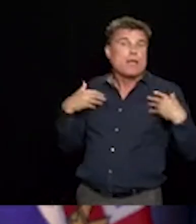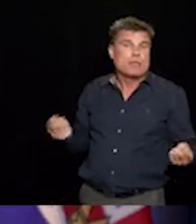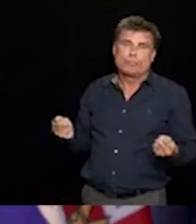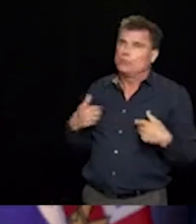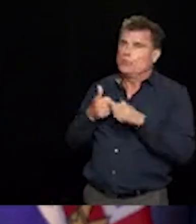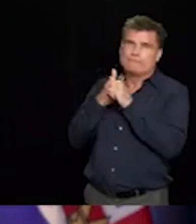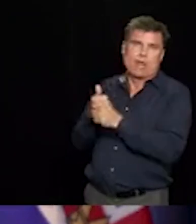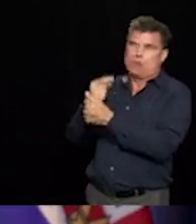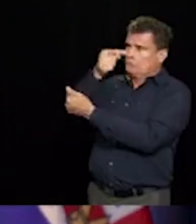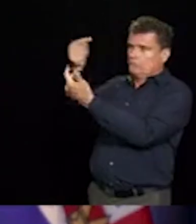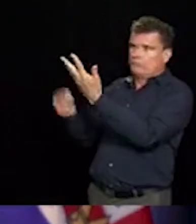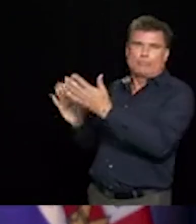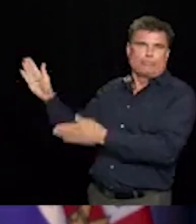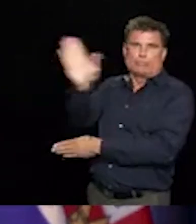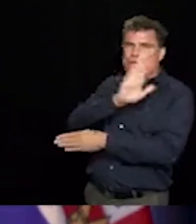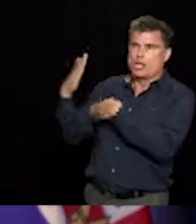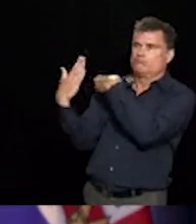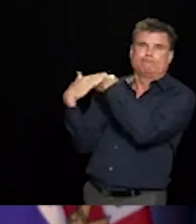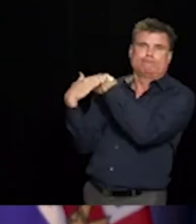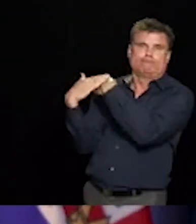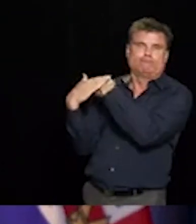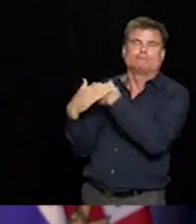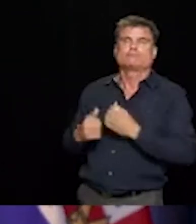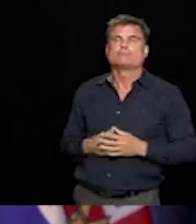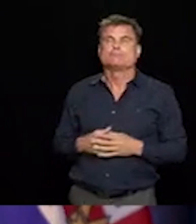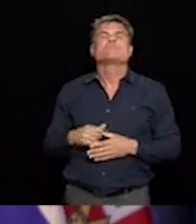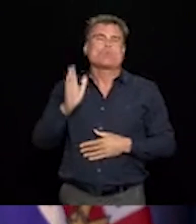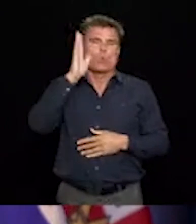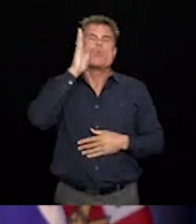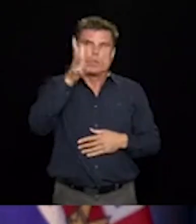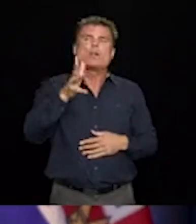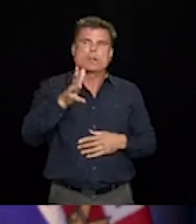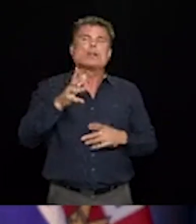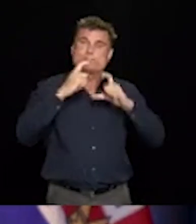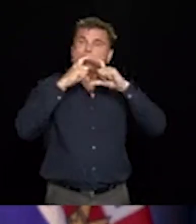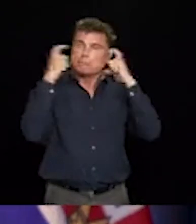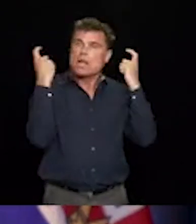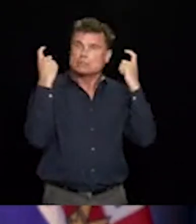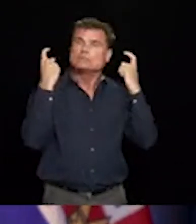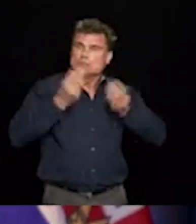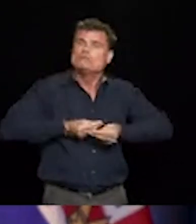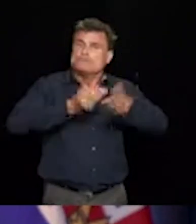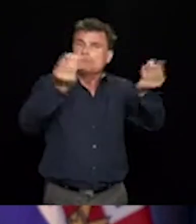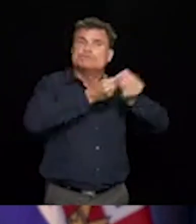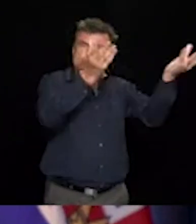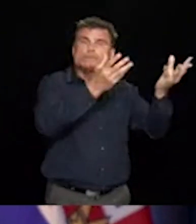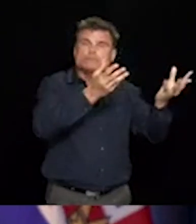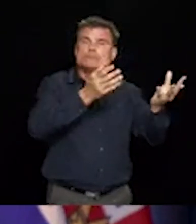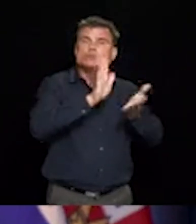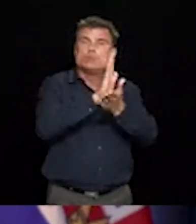masks are being supplied to every student and staff member in British Columbia. They will be resupplied as we go throughout this year. There will be plenty of masks